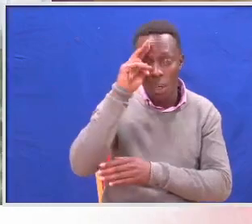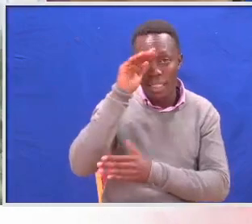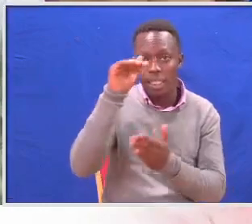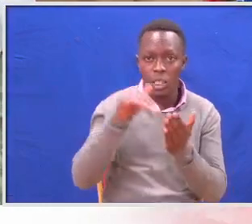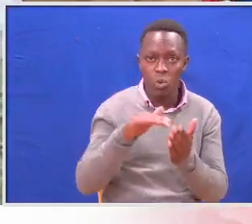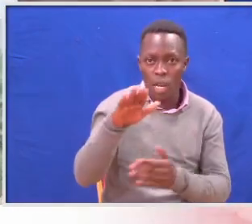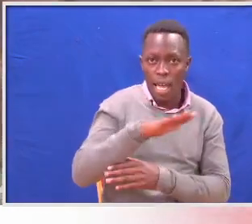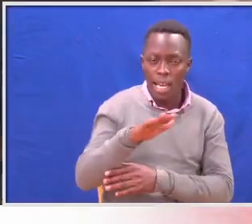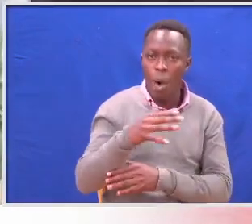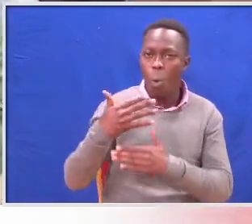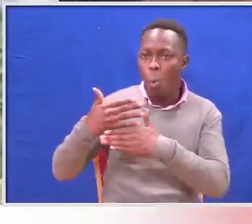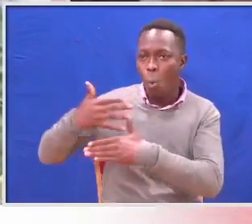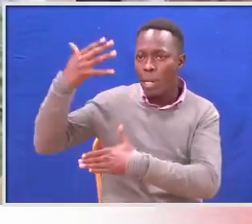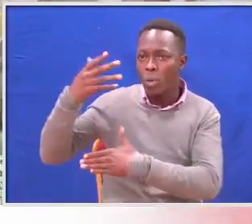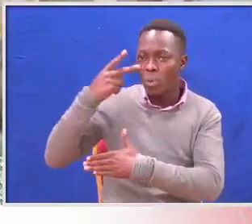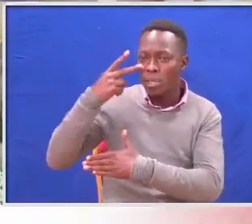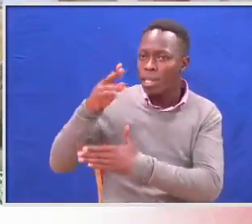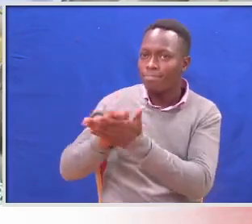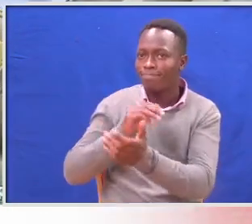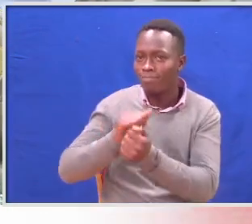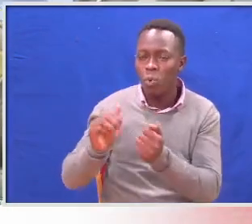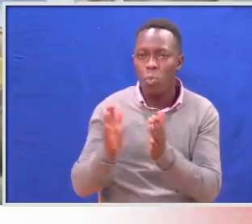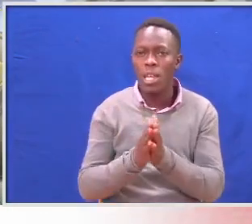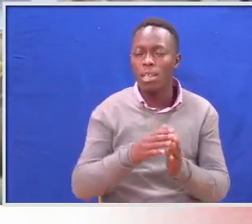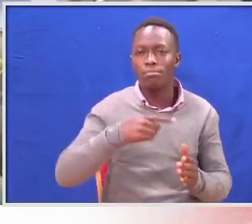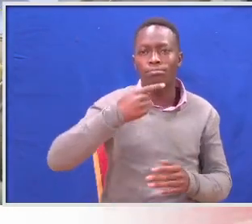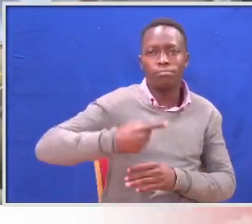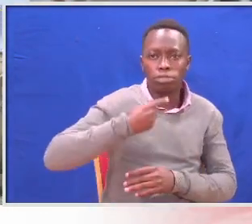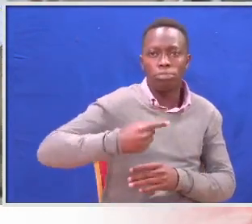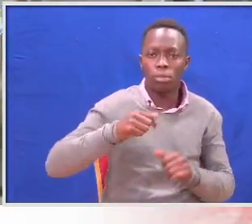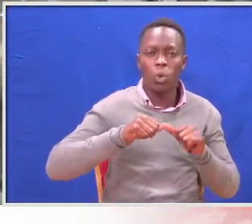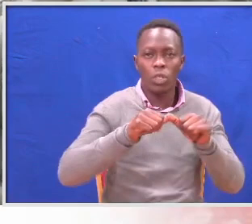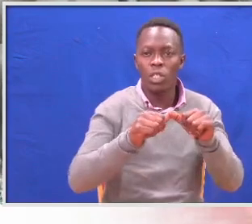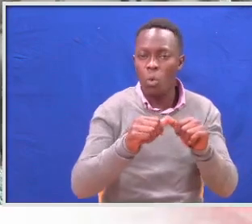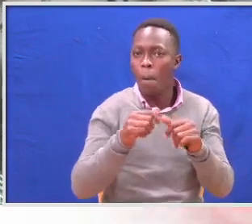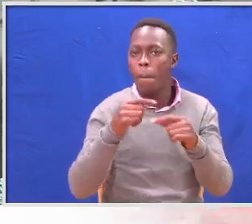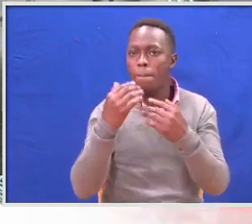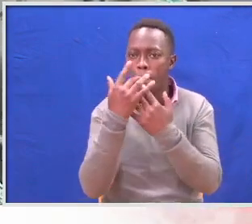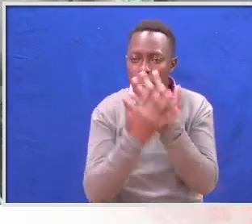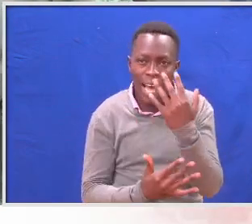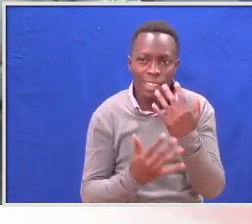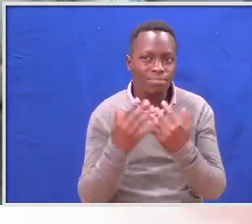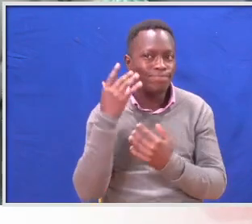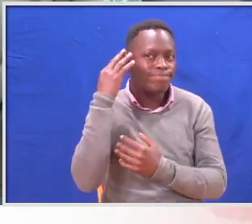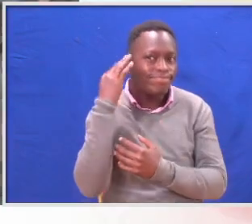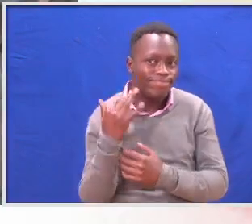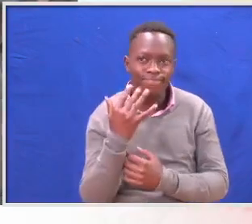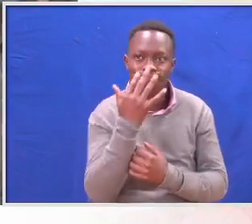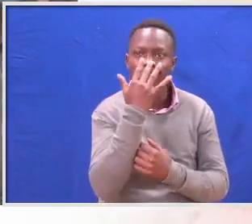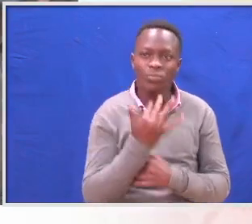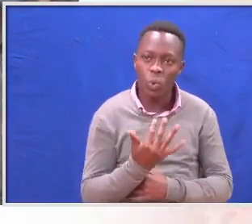County. The car window broken and engine running. Also noticeable was the blood oozing from his ears and nose. Right